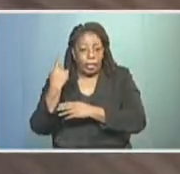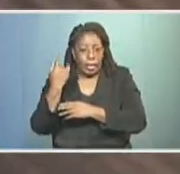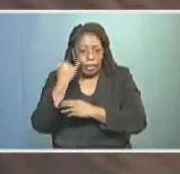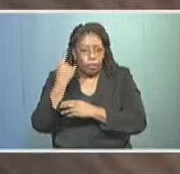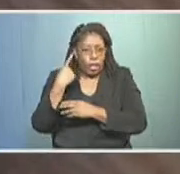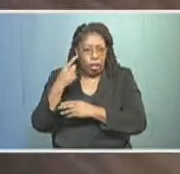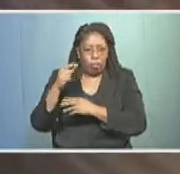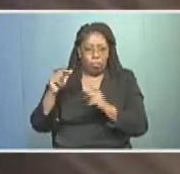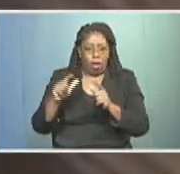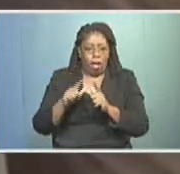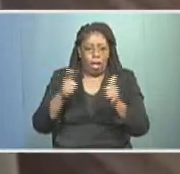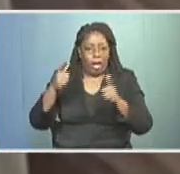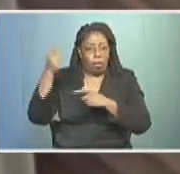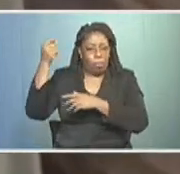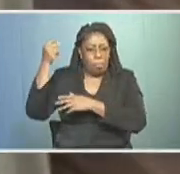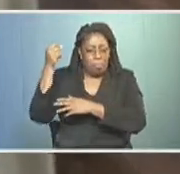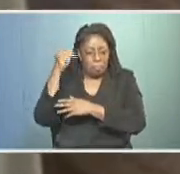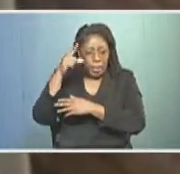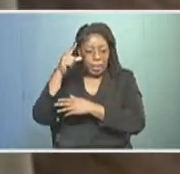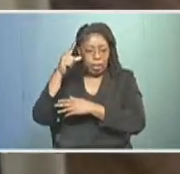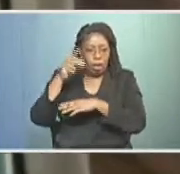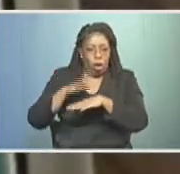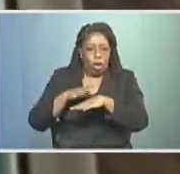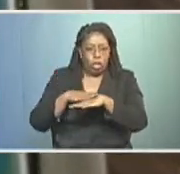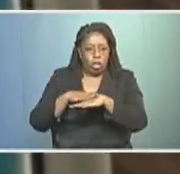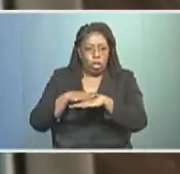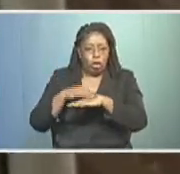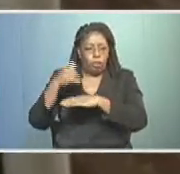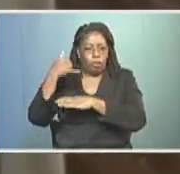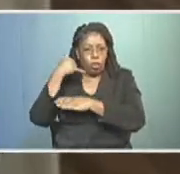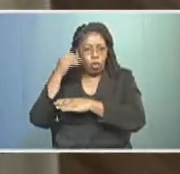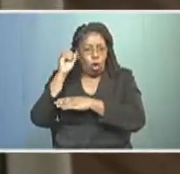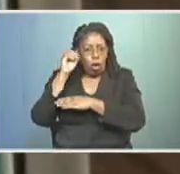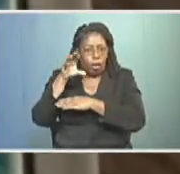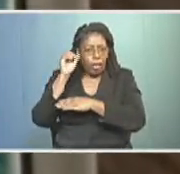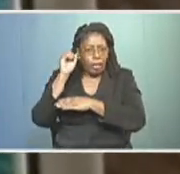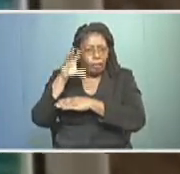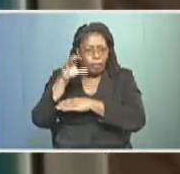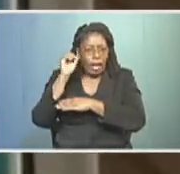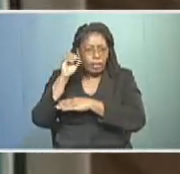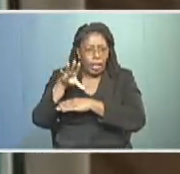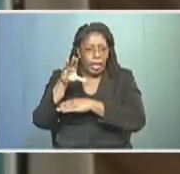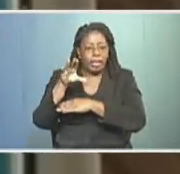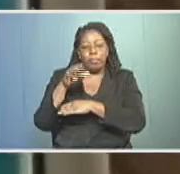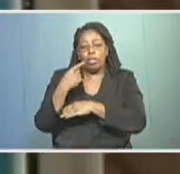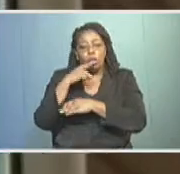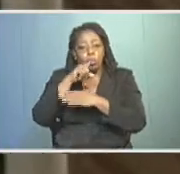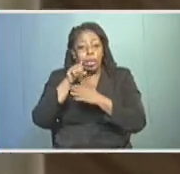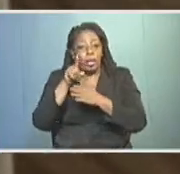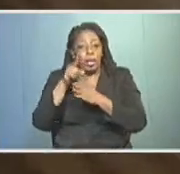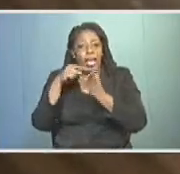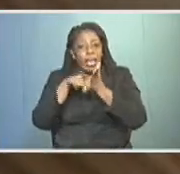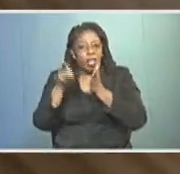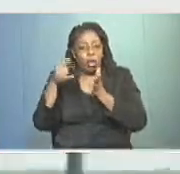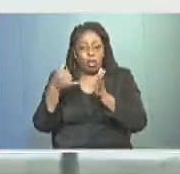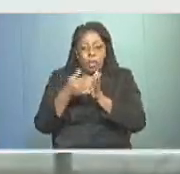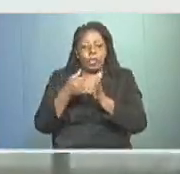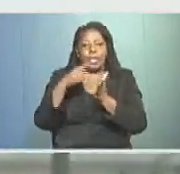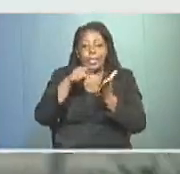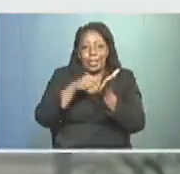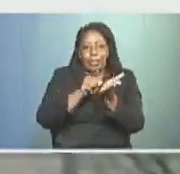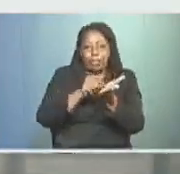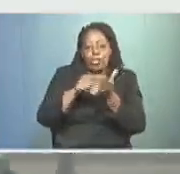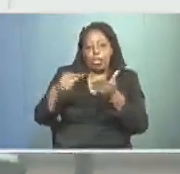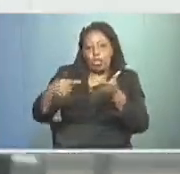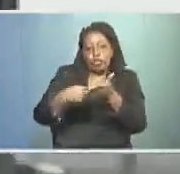on your phone along with a presidential alert flashing on your screen, don't ignore it. This cell phone broadcast message serves as the